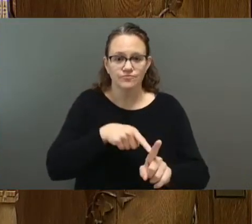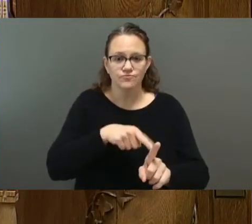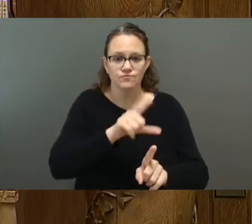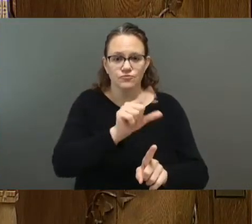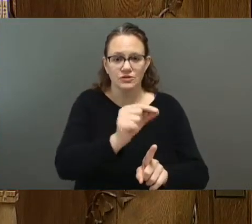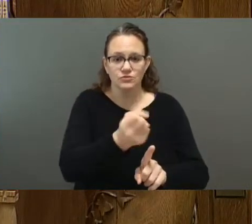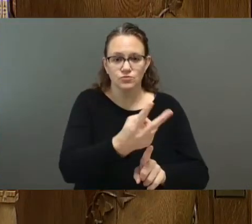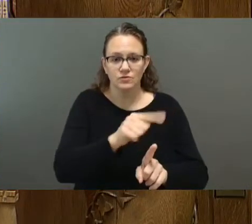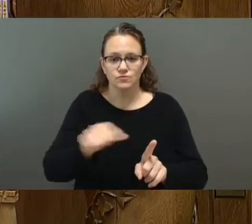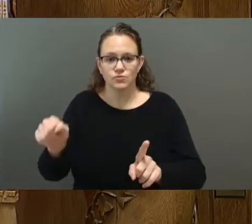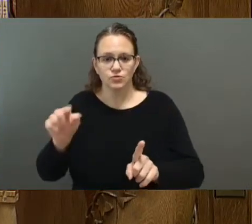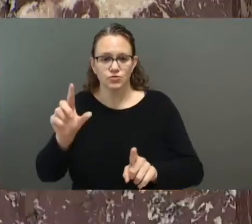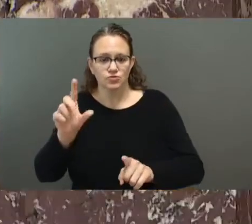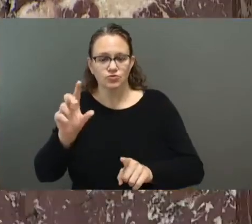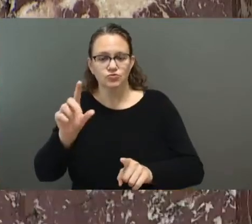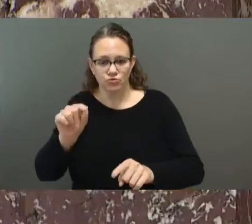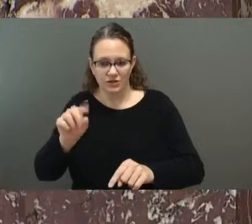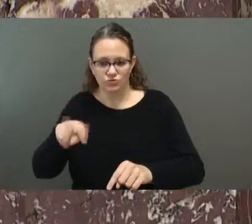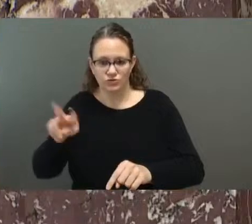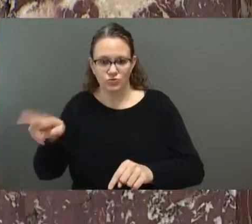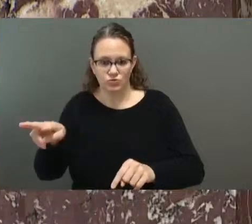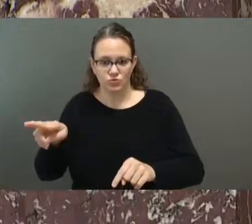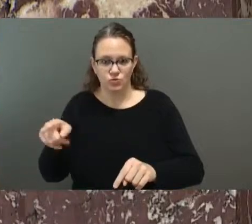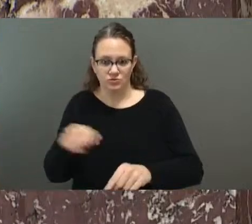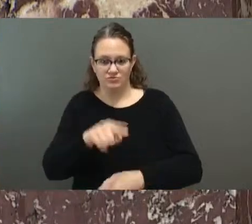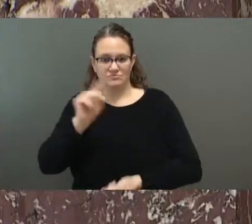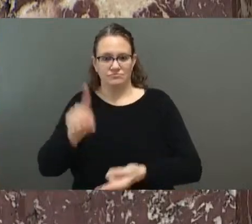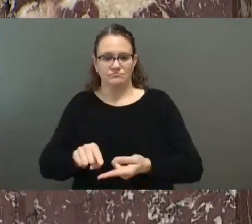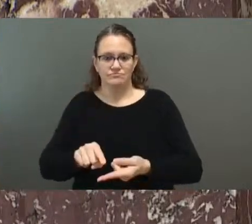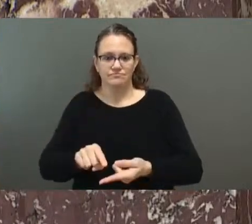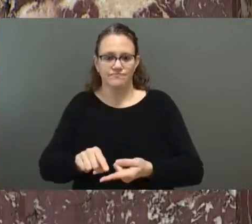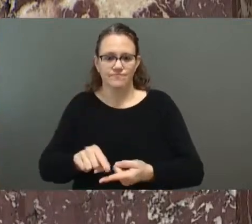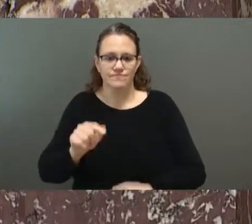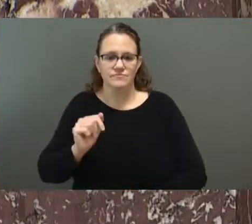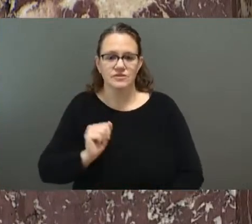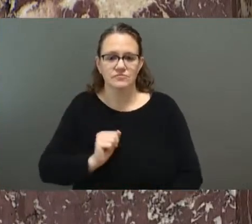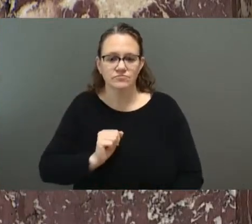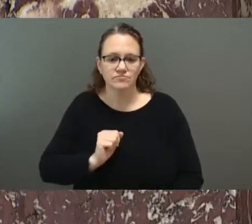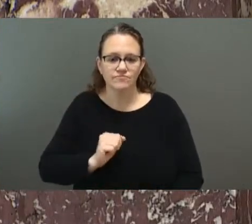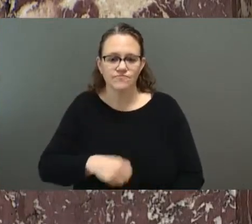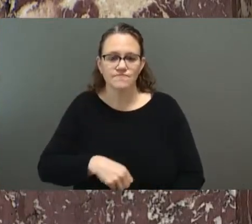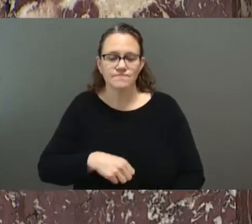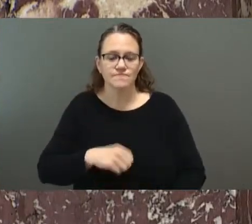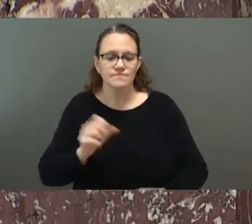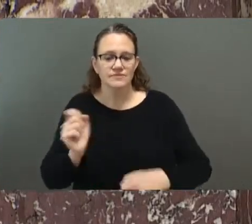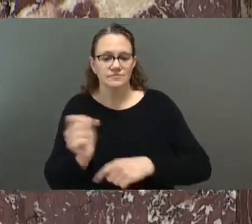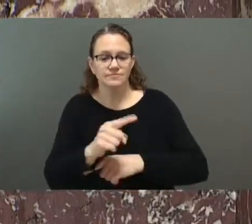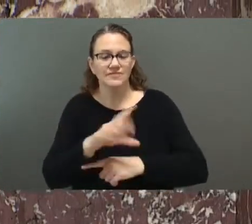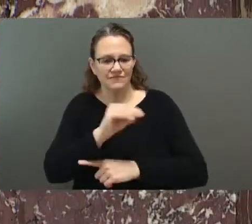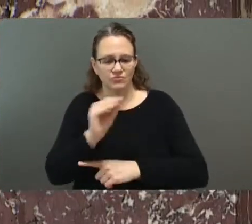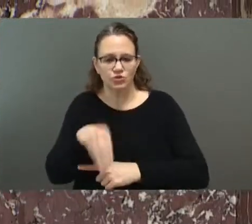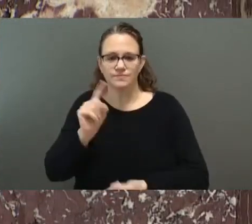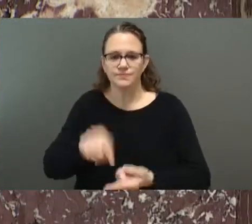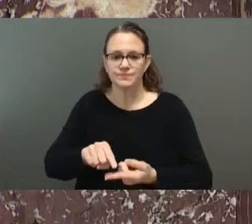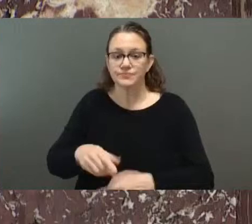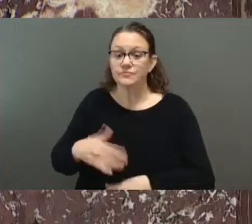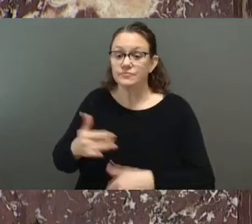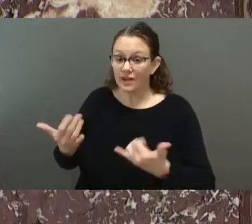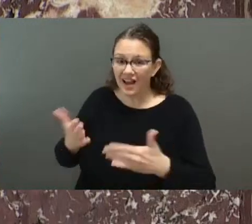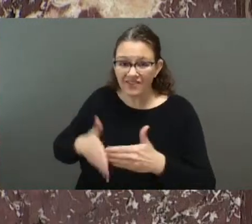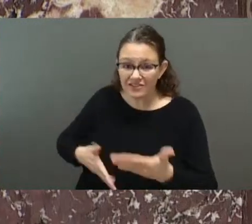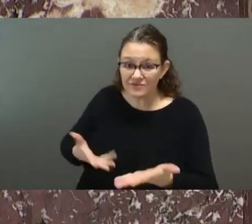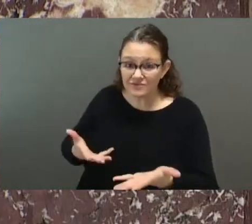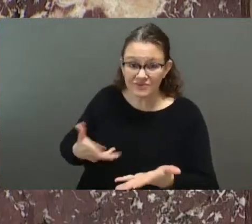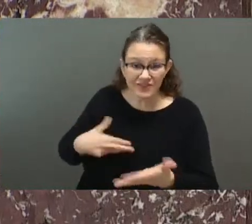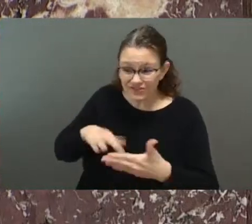Member supplemental. Results? Results? The results are that this NDP